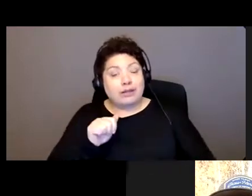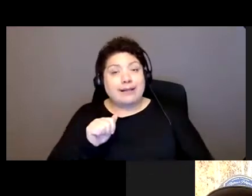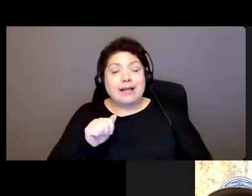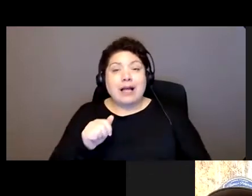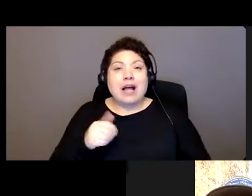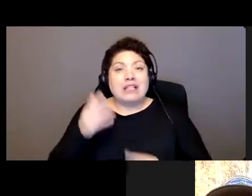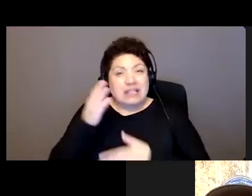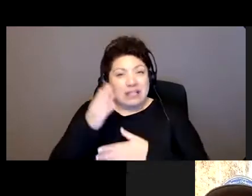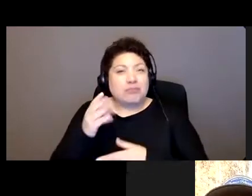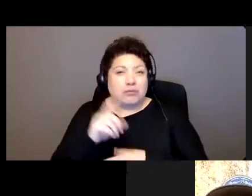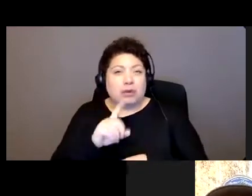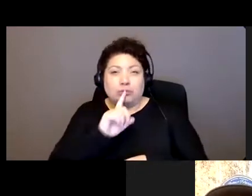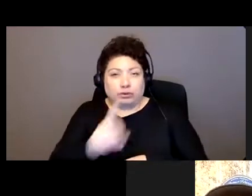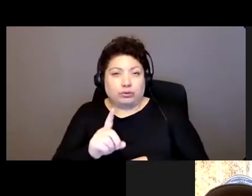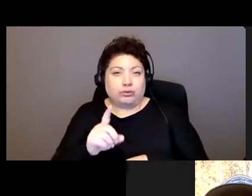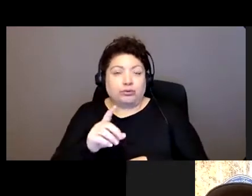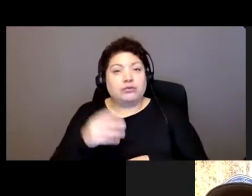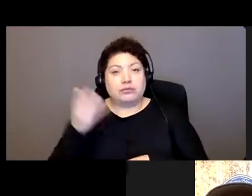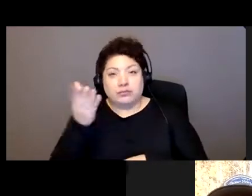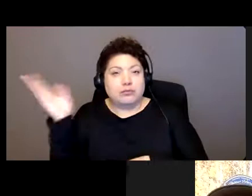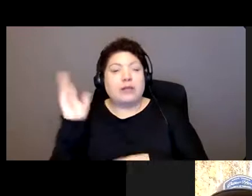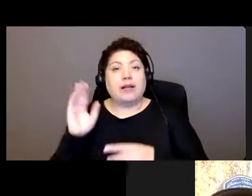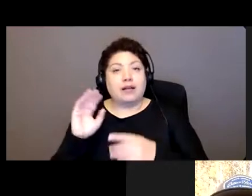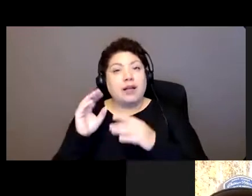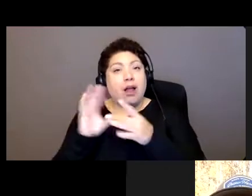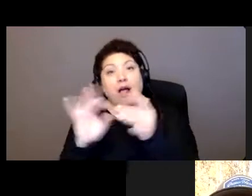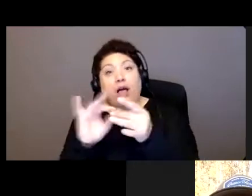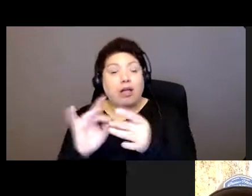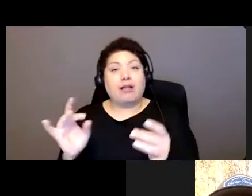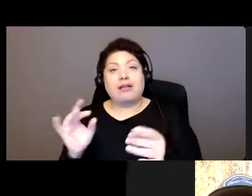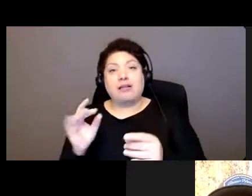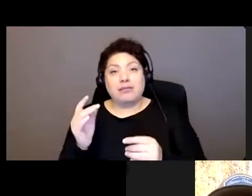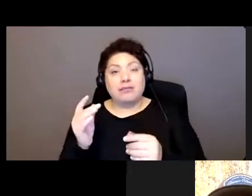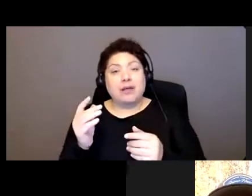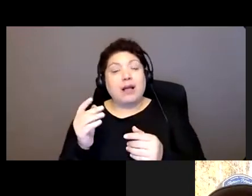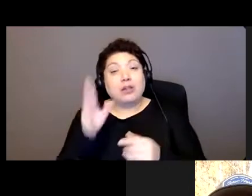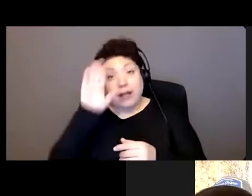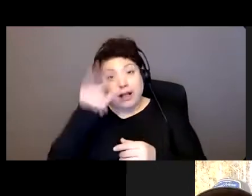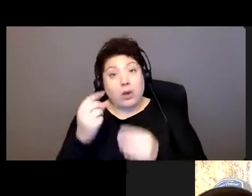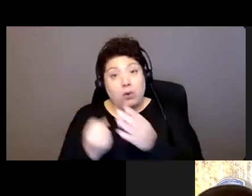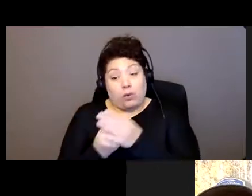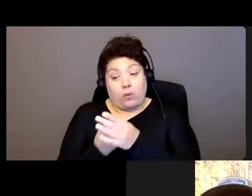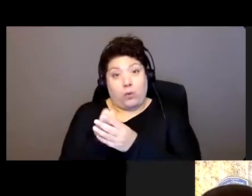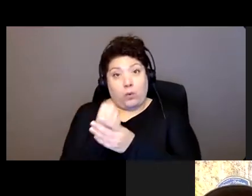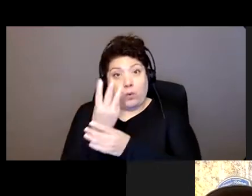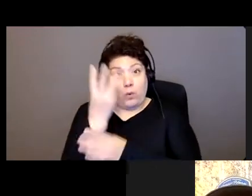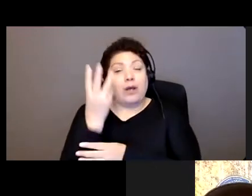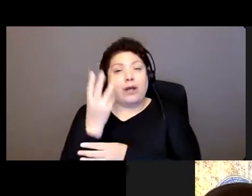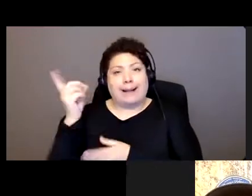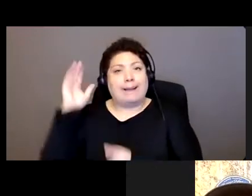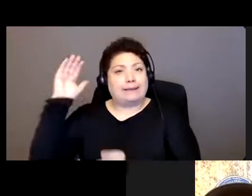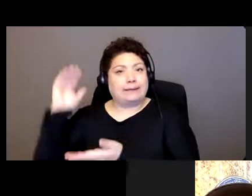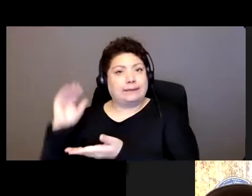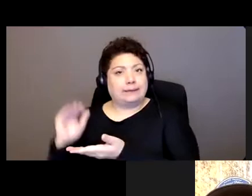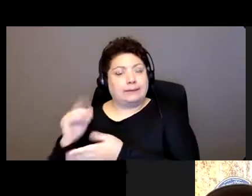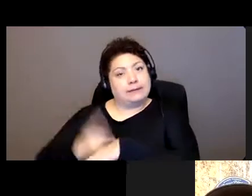that in life, but it changes as you get older, and also friendships change as you get older, because people don't really know